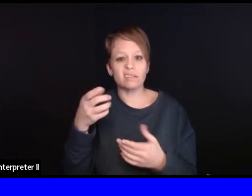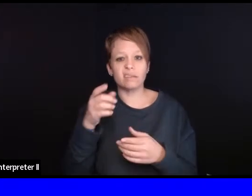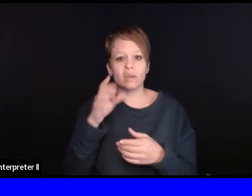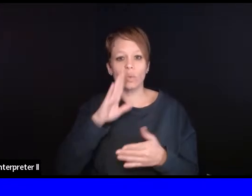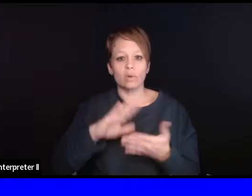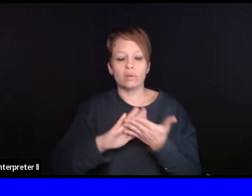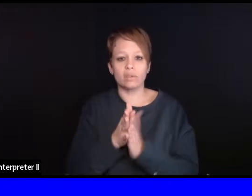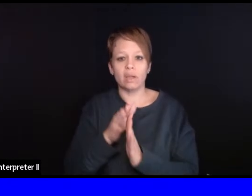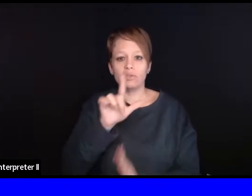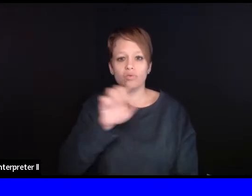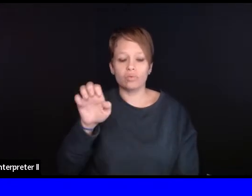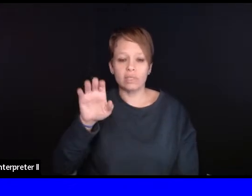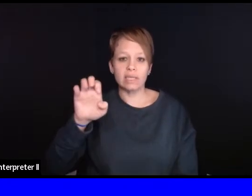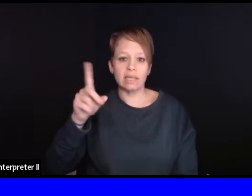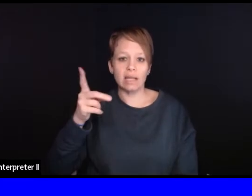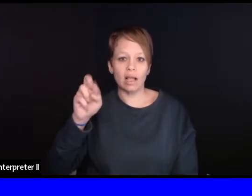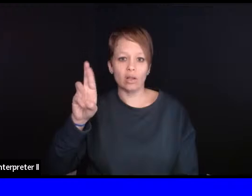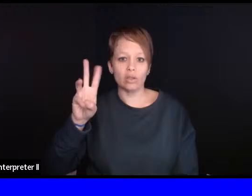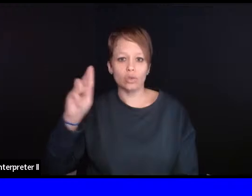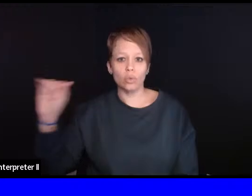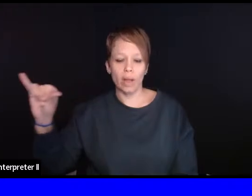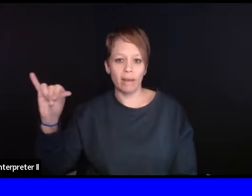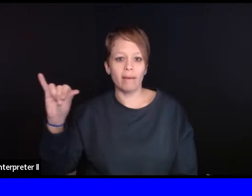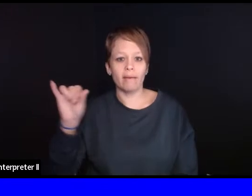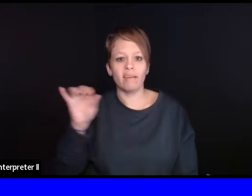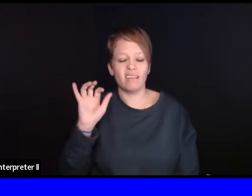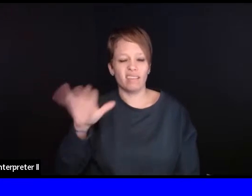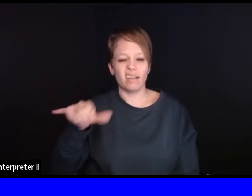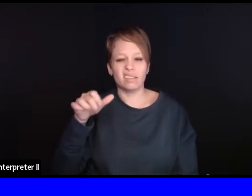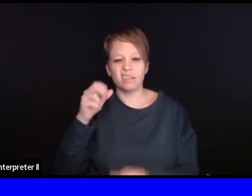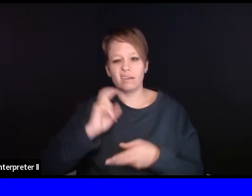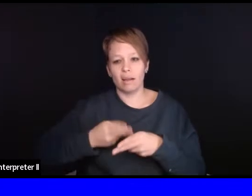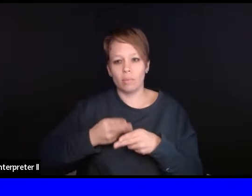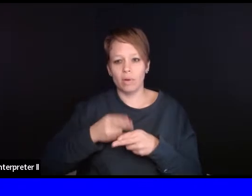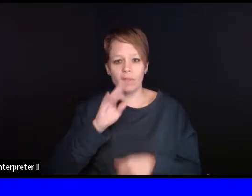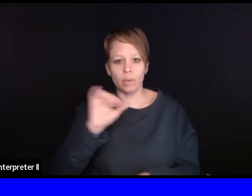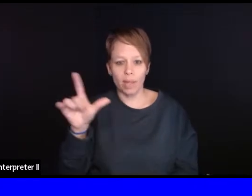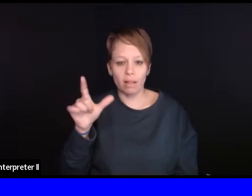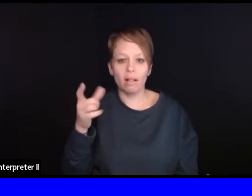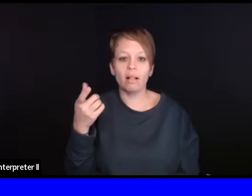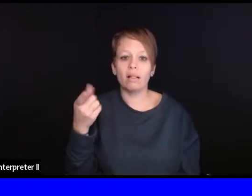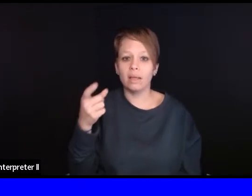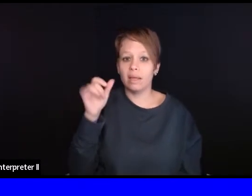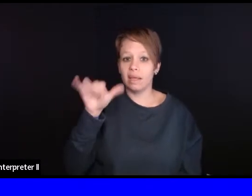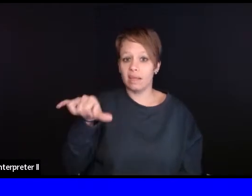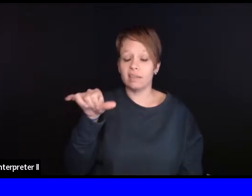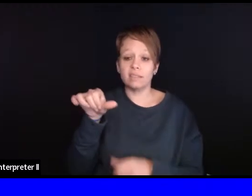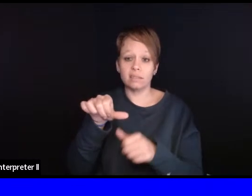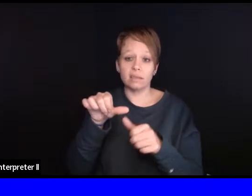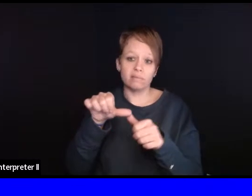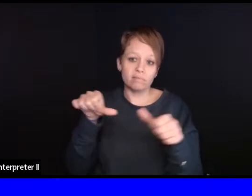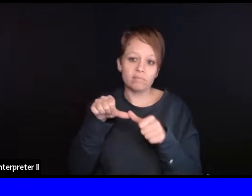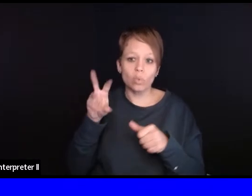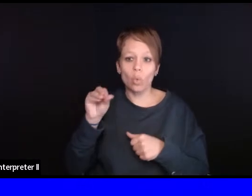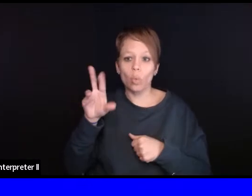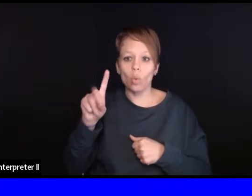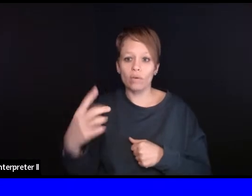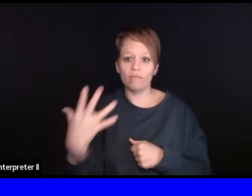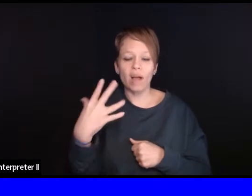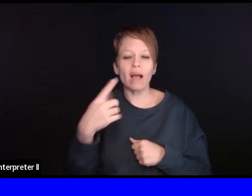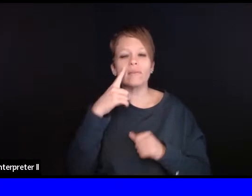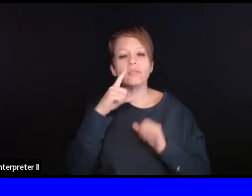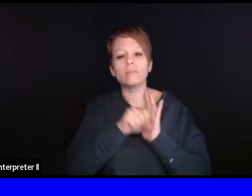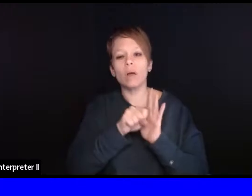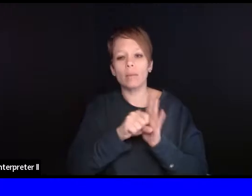Way Designation Act of 2024. The location is in Ward 5. It's a symbolic naming, which